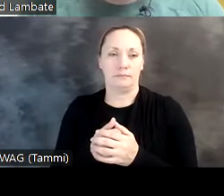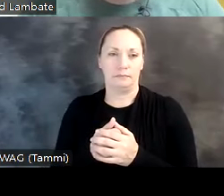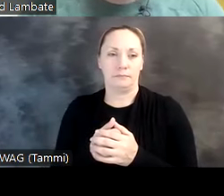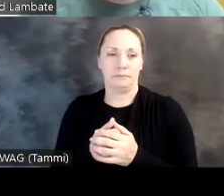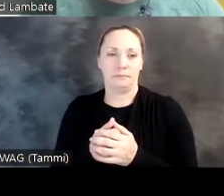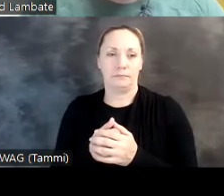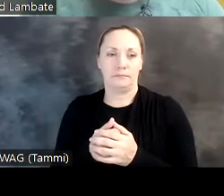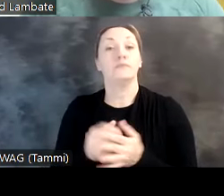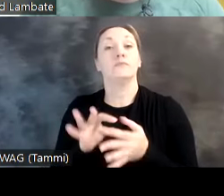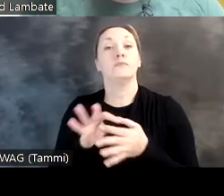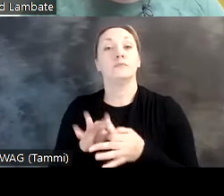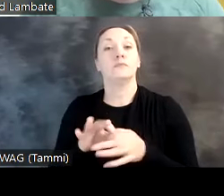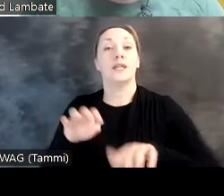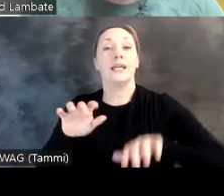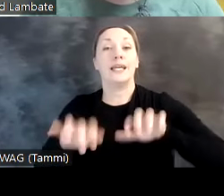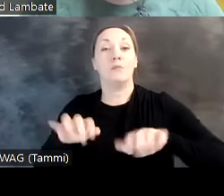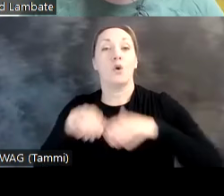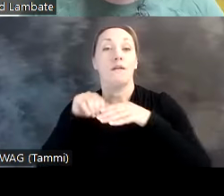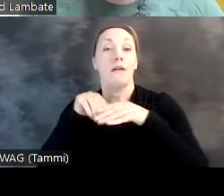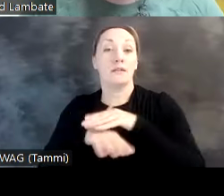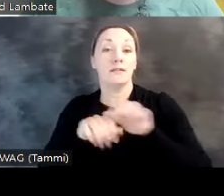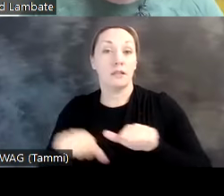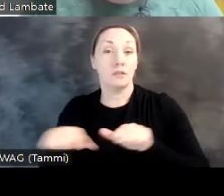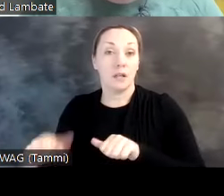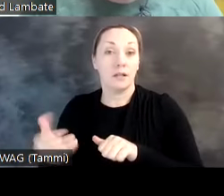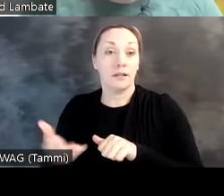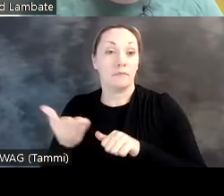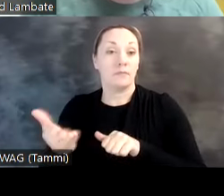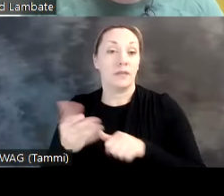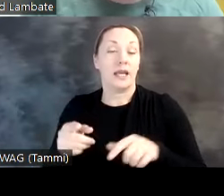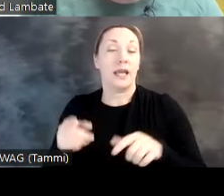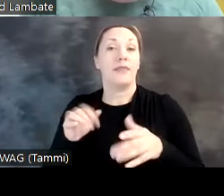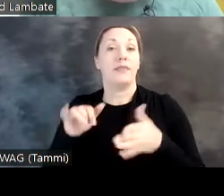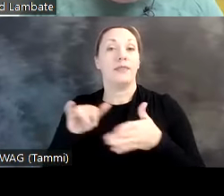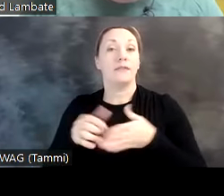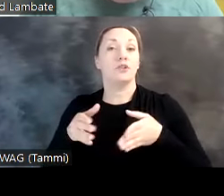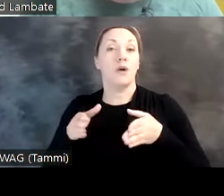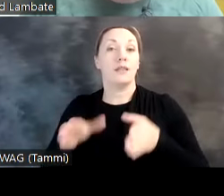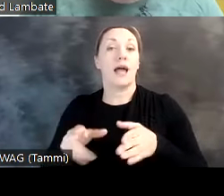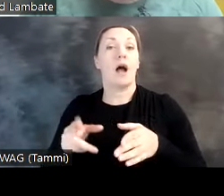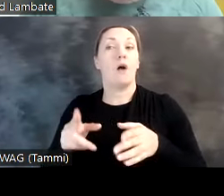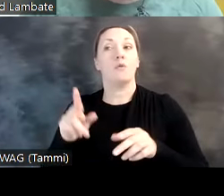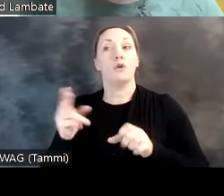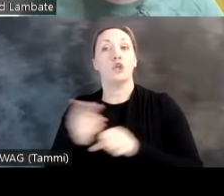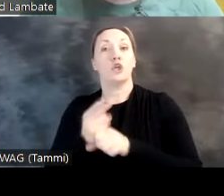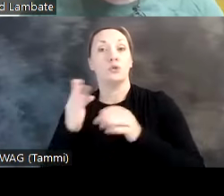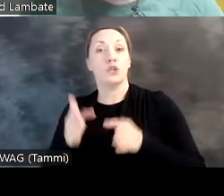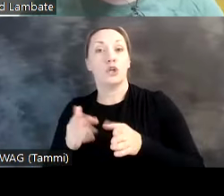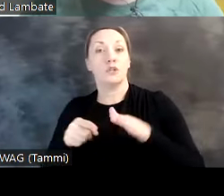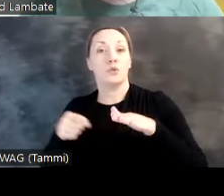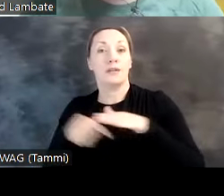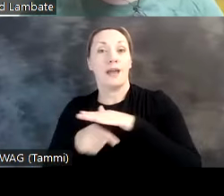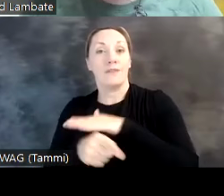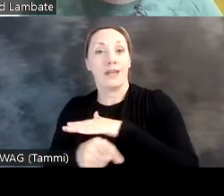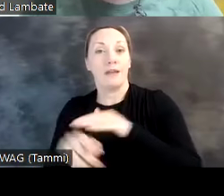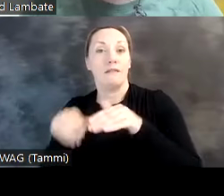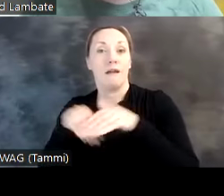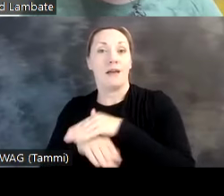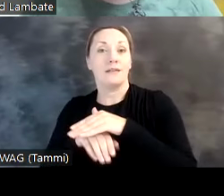When it comes to keyboard accessibility, it basically is to allow users to navigate and access the websites